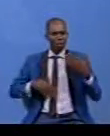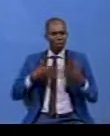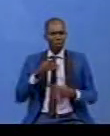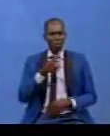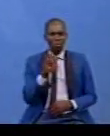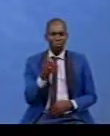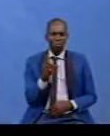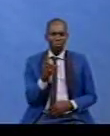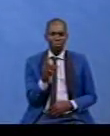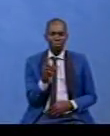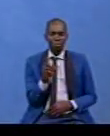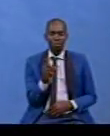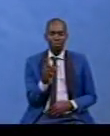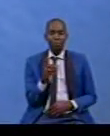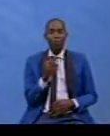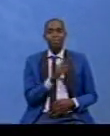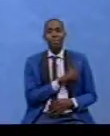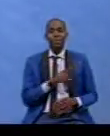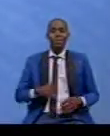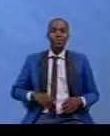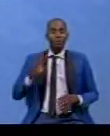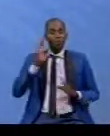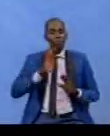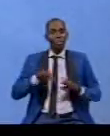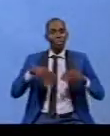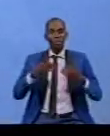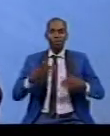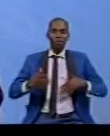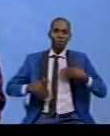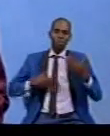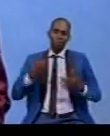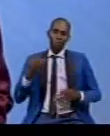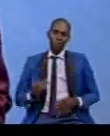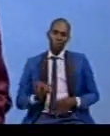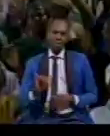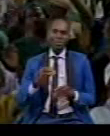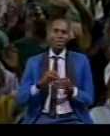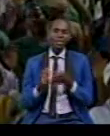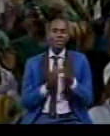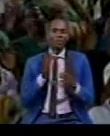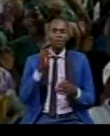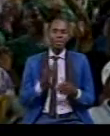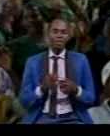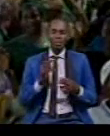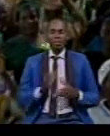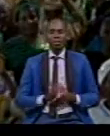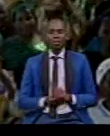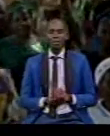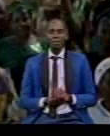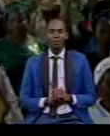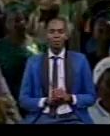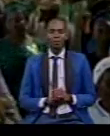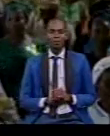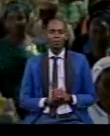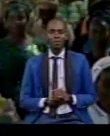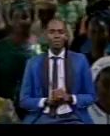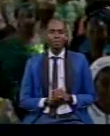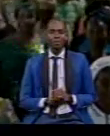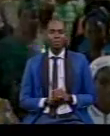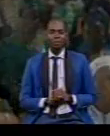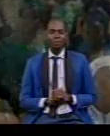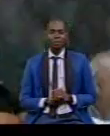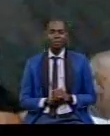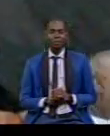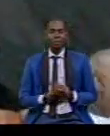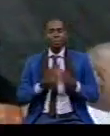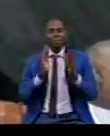to us, and the Word of God reveals him to us. The restoration by